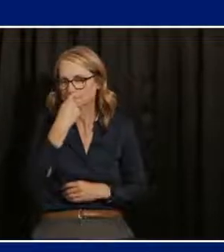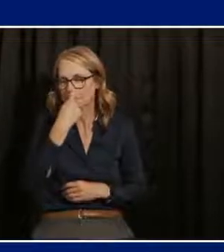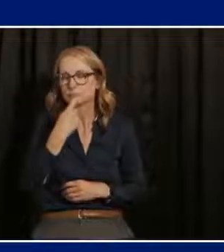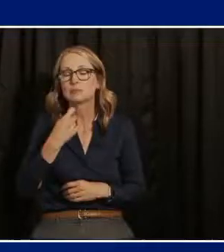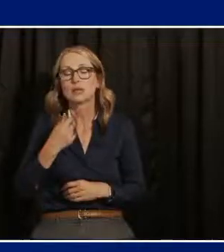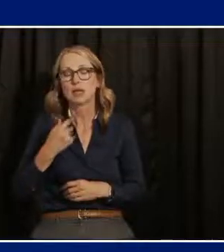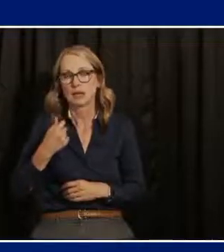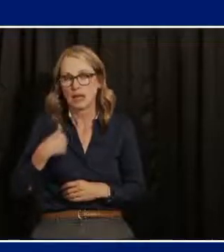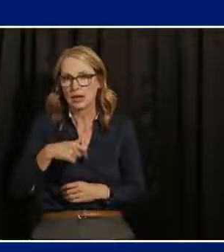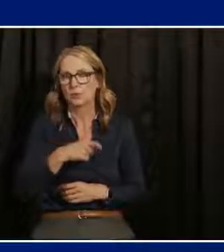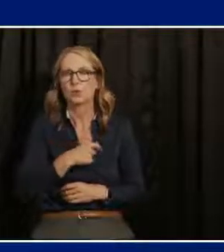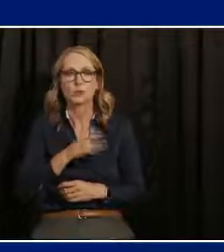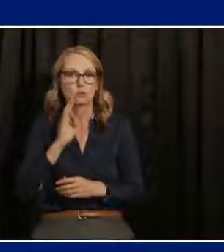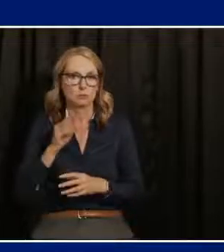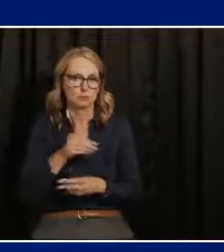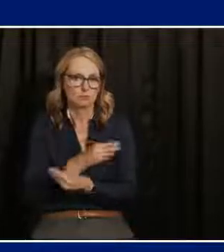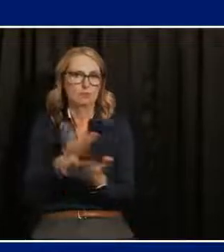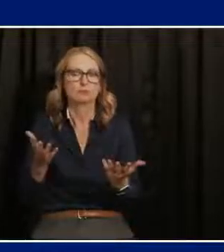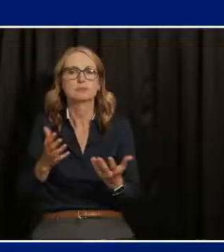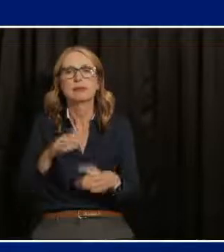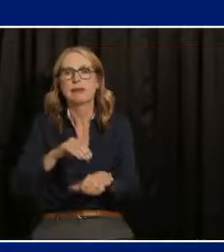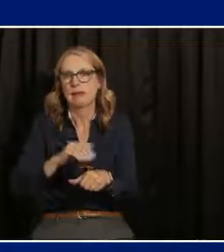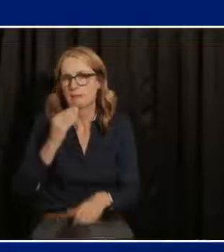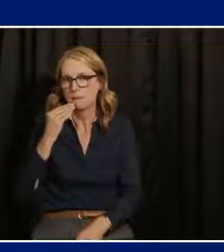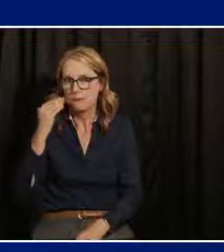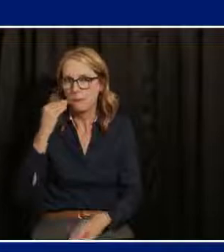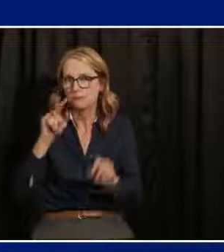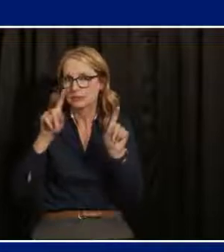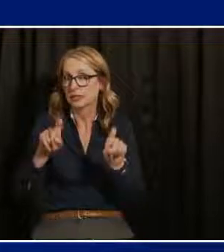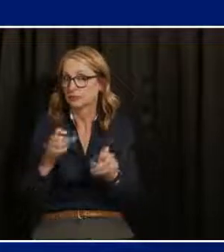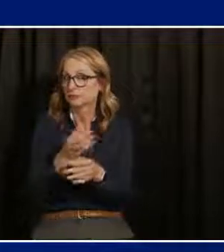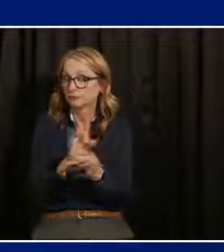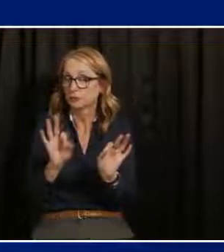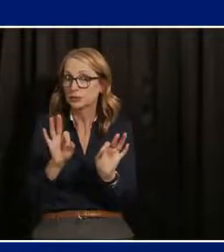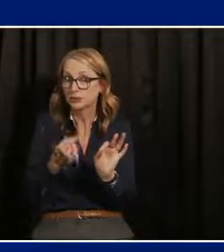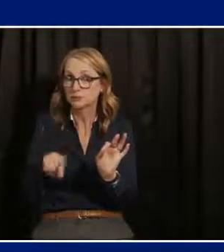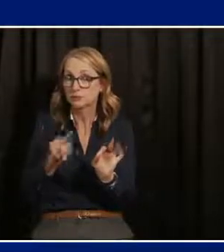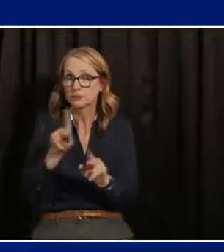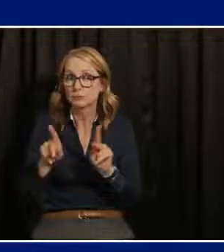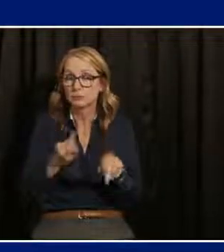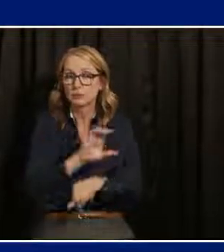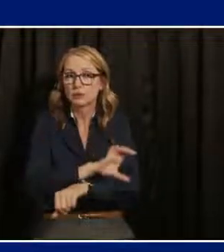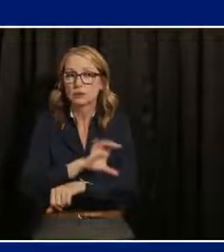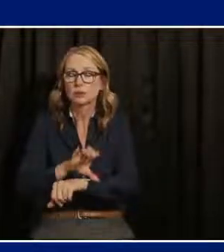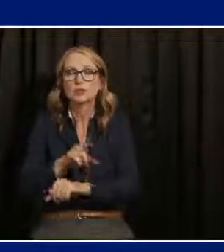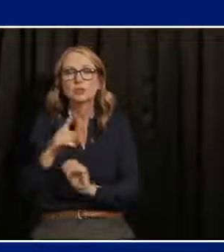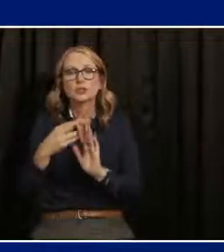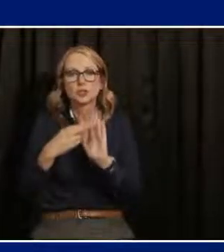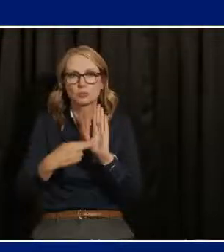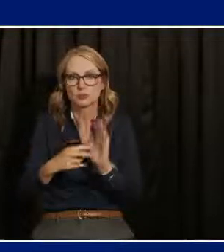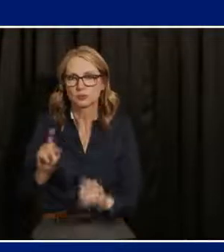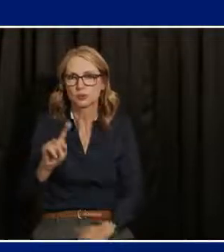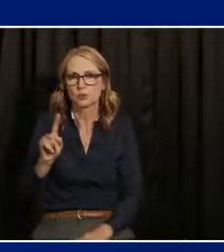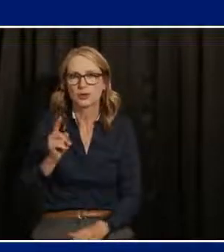the Rapid At-Home Testing, a free program for Coloradans. You can sign up at